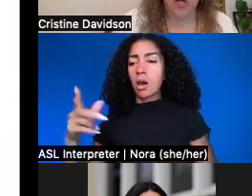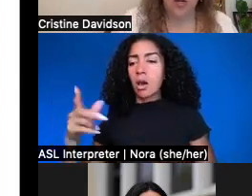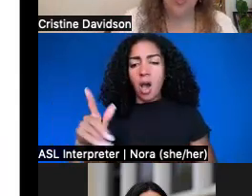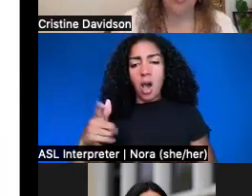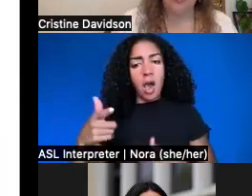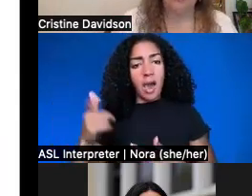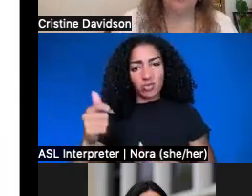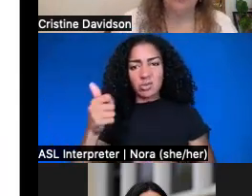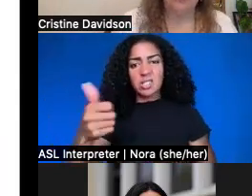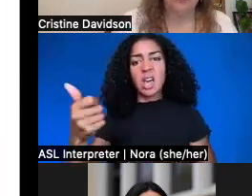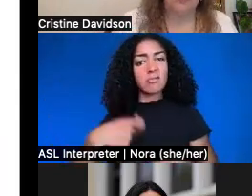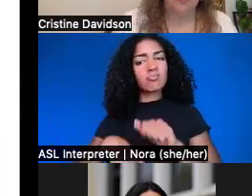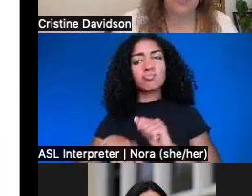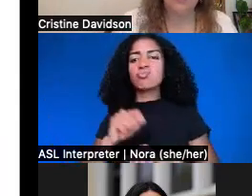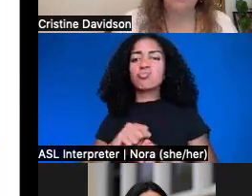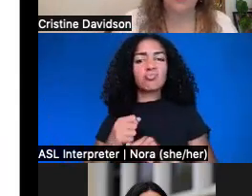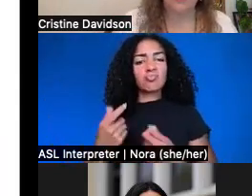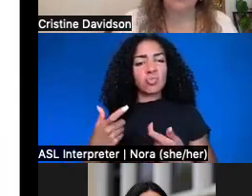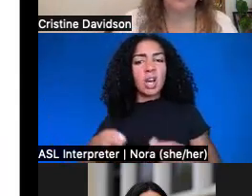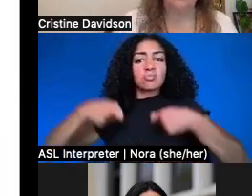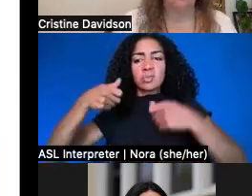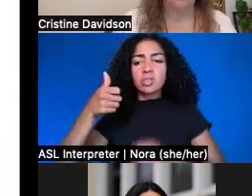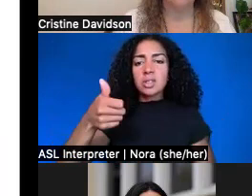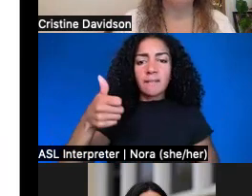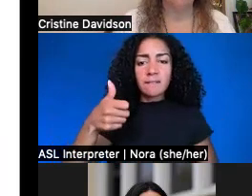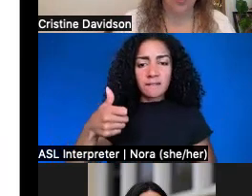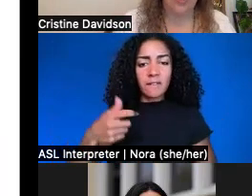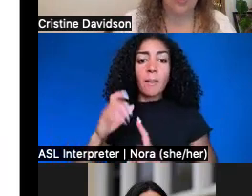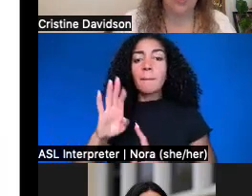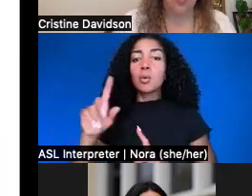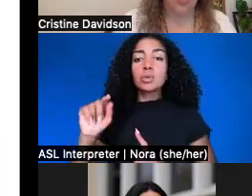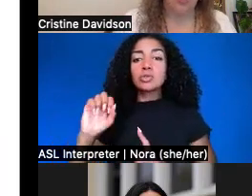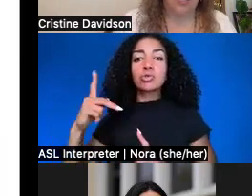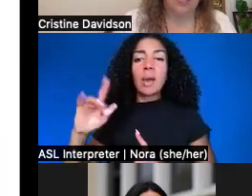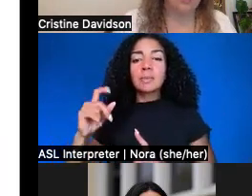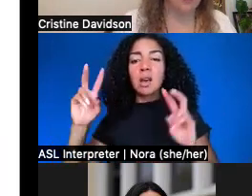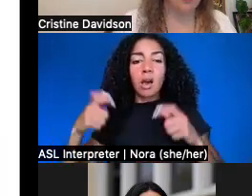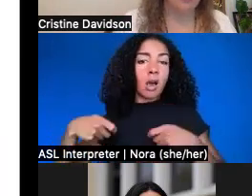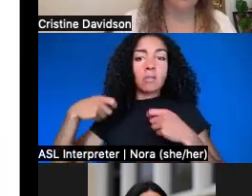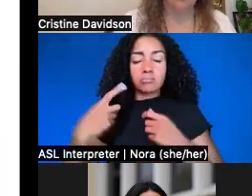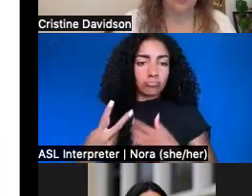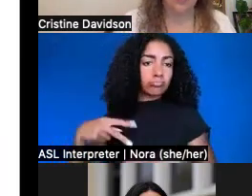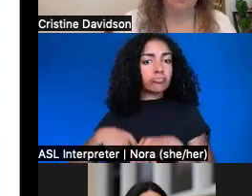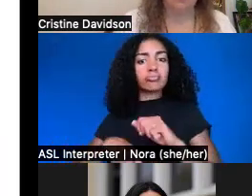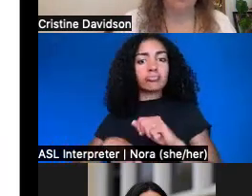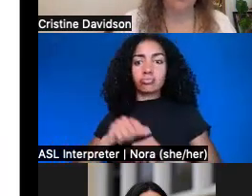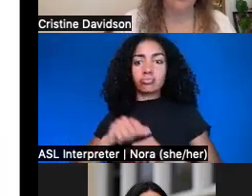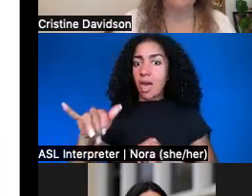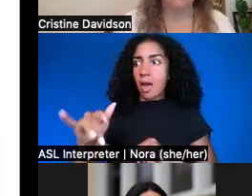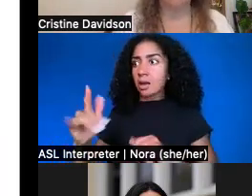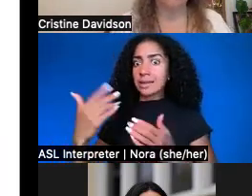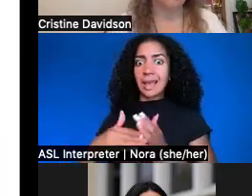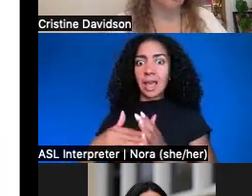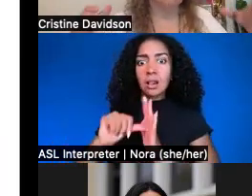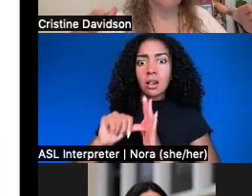own. Those kinds of things just reinforce our ideas about individualism